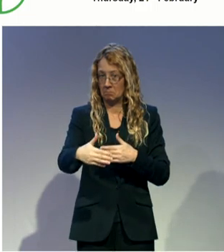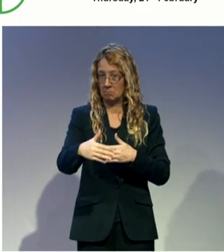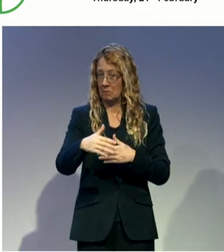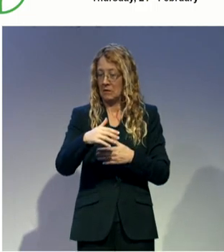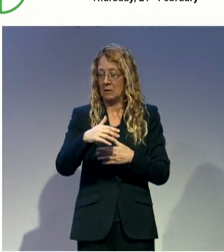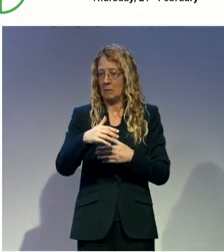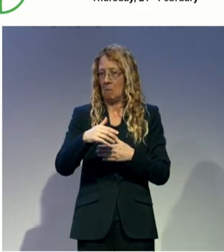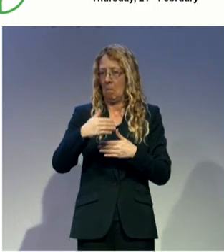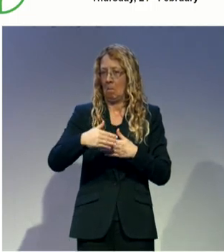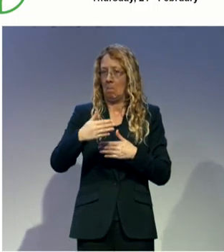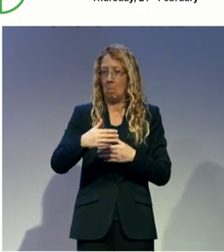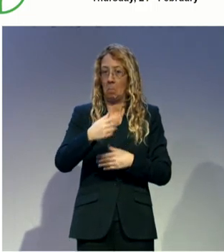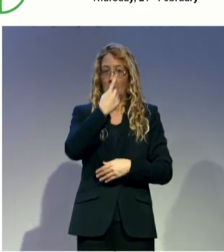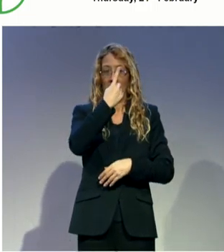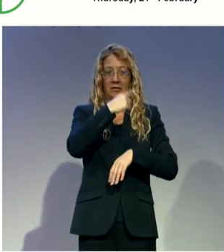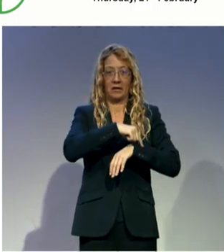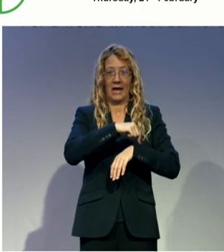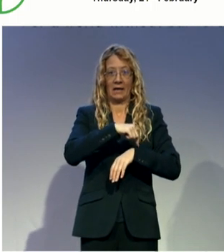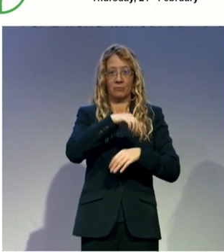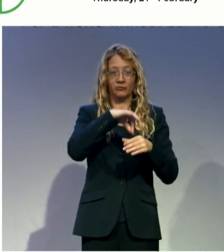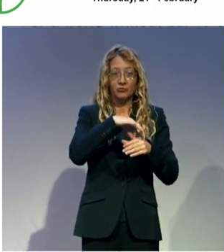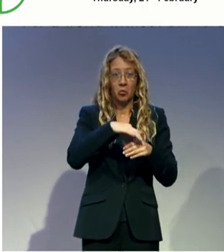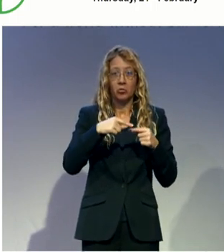periods, often up to 5 years.